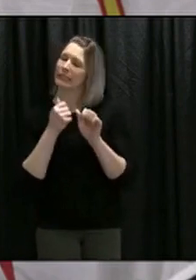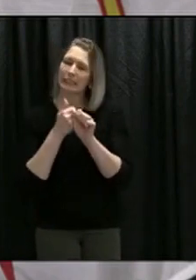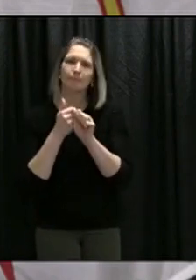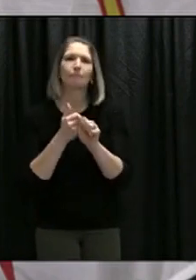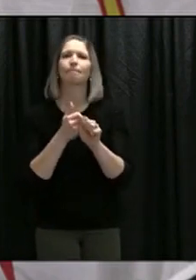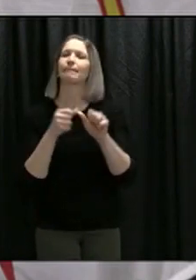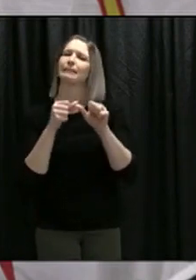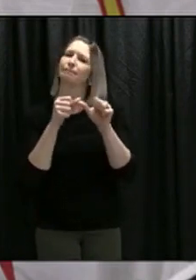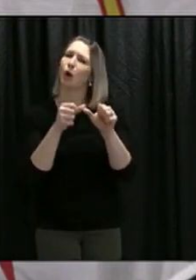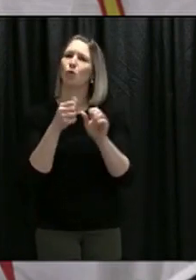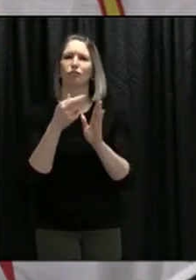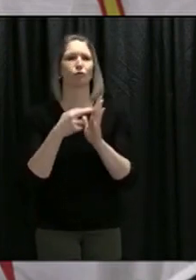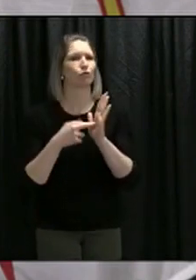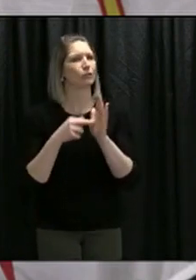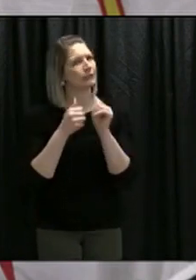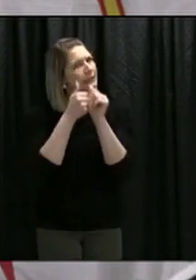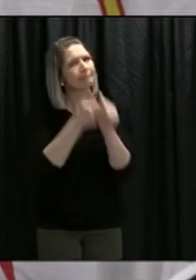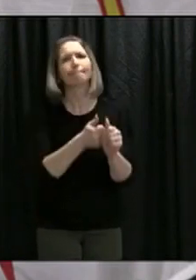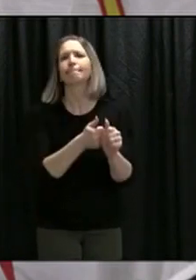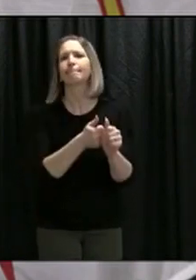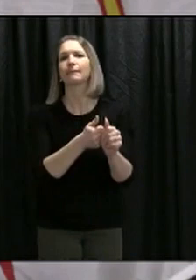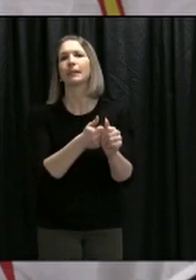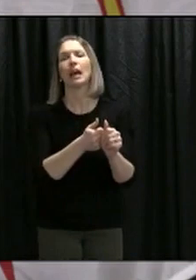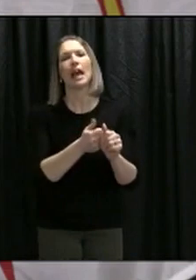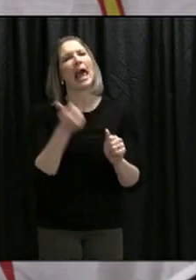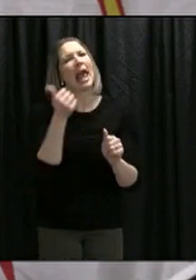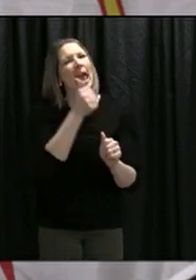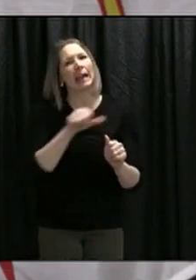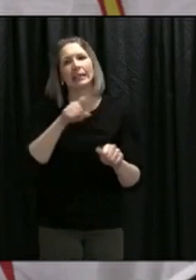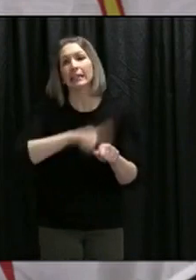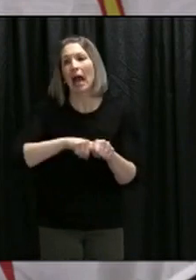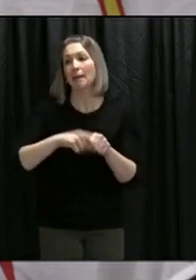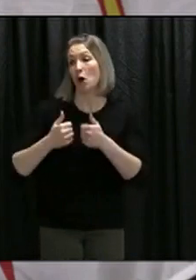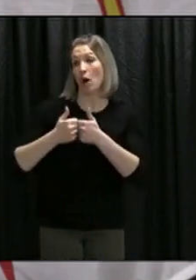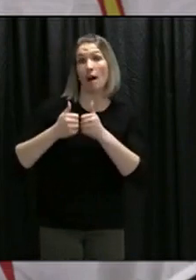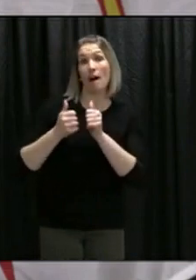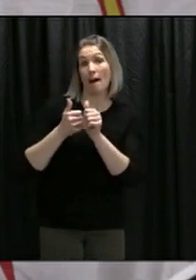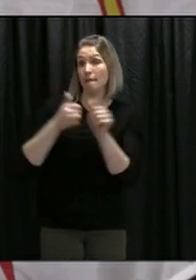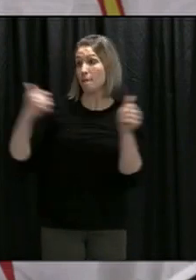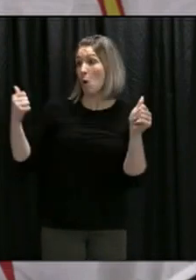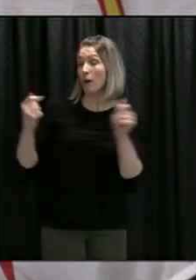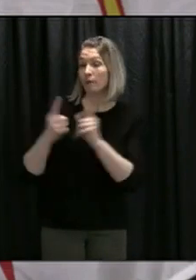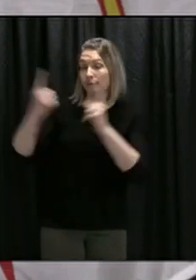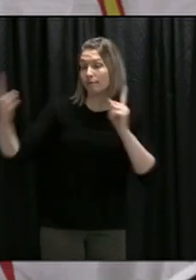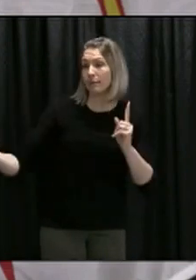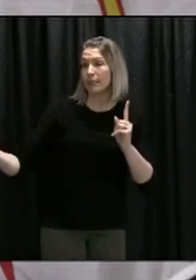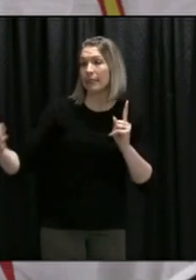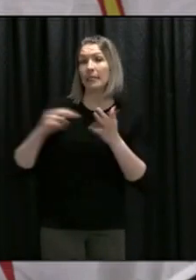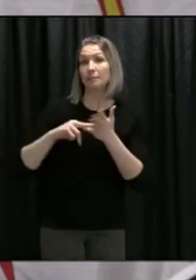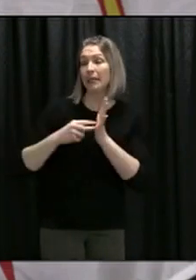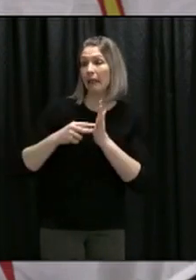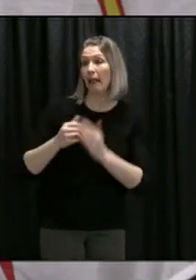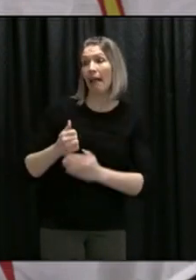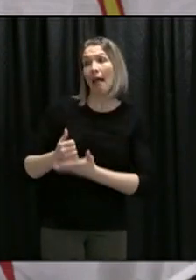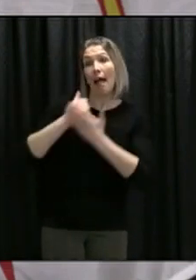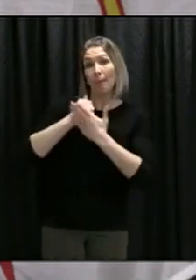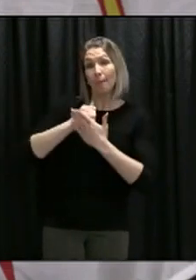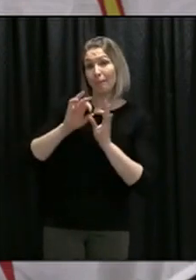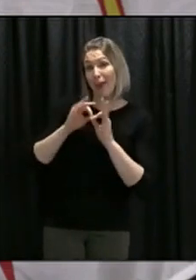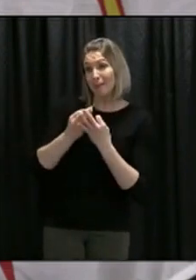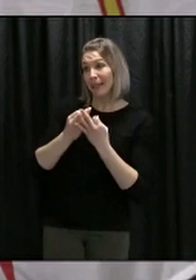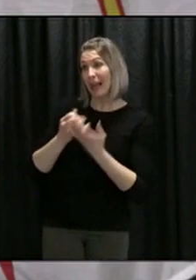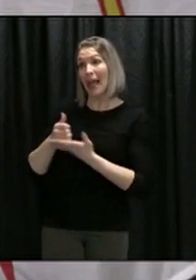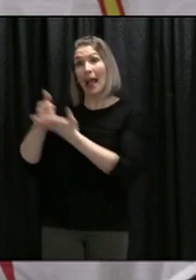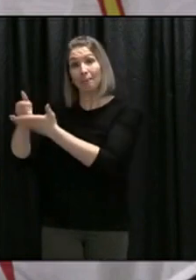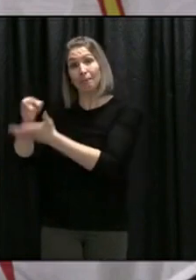With every preventative action you take, you are not only protecting others, but you are helping to save lives. There is no greater,